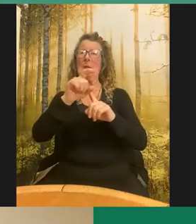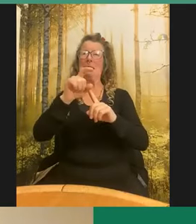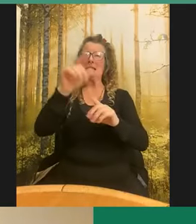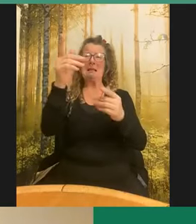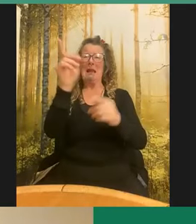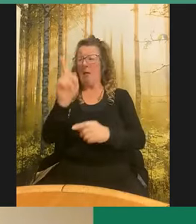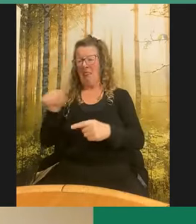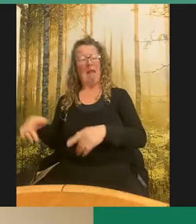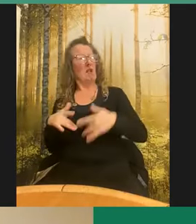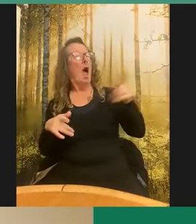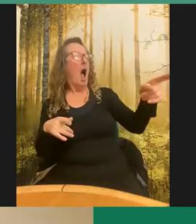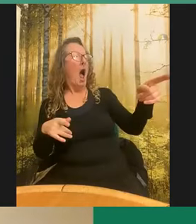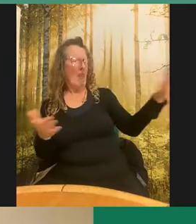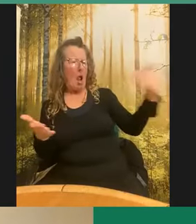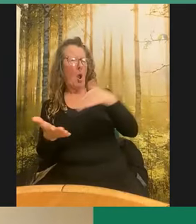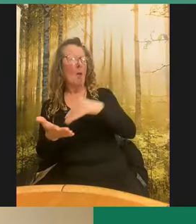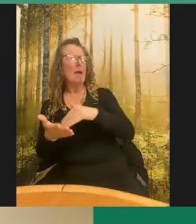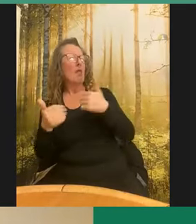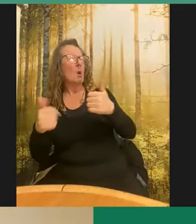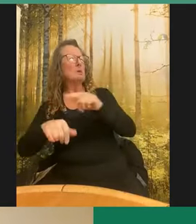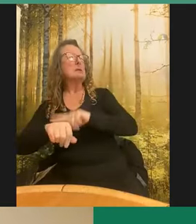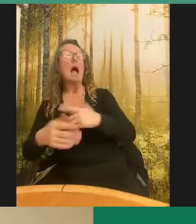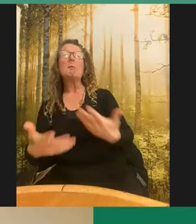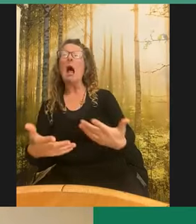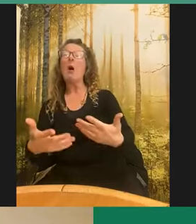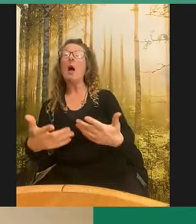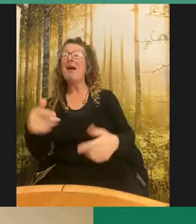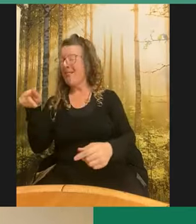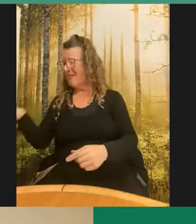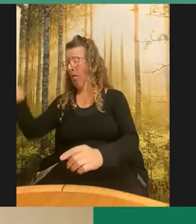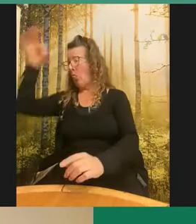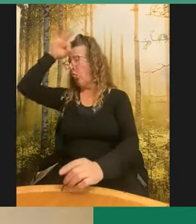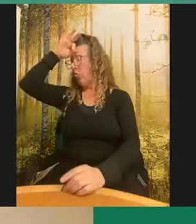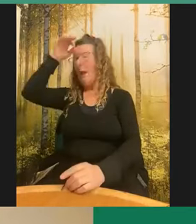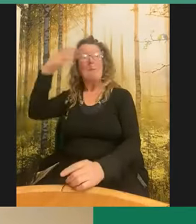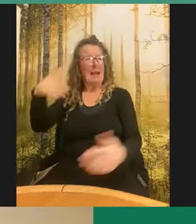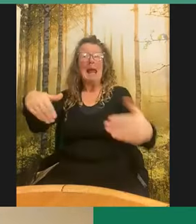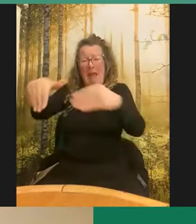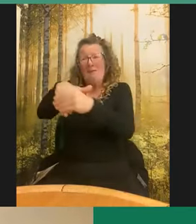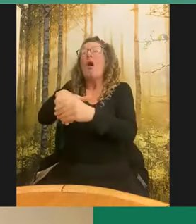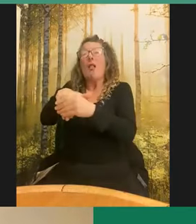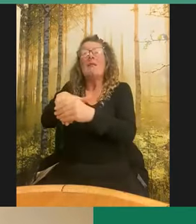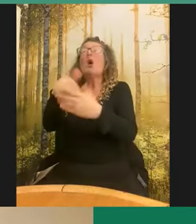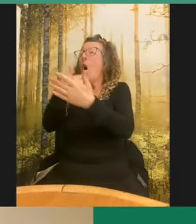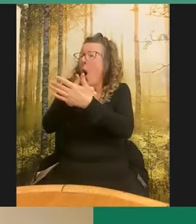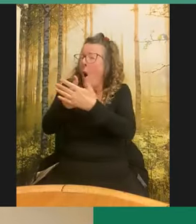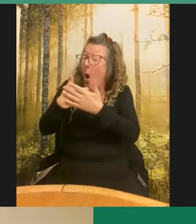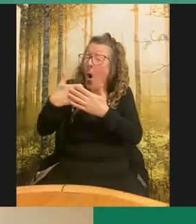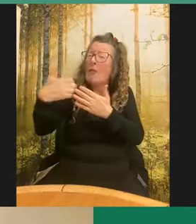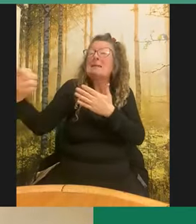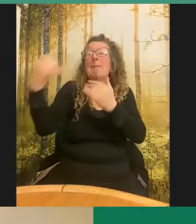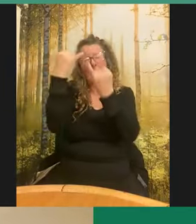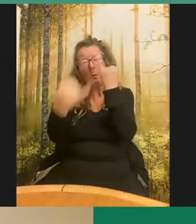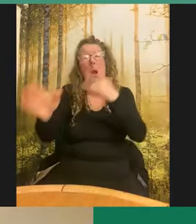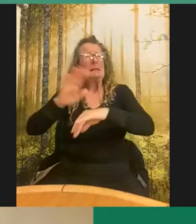the good times, and they had no idea that all these people had been involved all the time in the worst times, in some of the hardest times. And that's